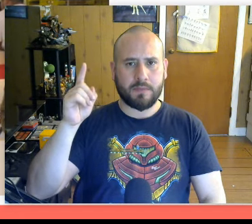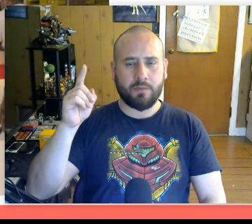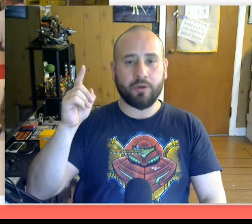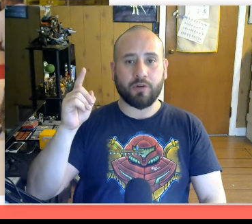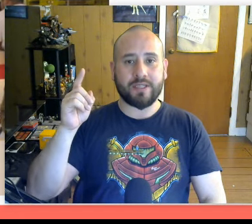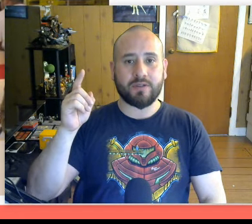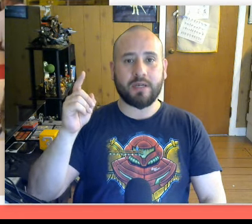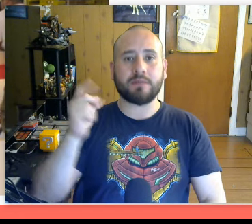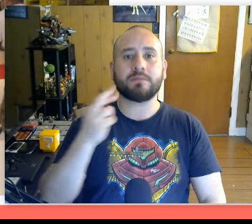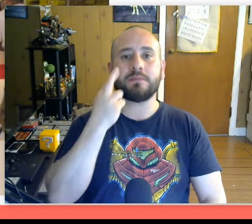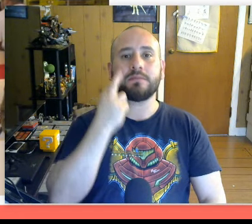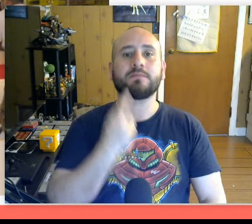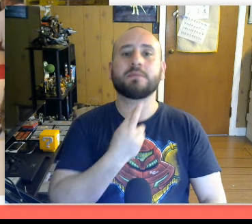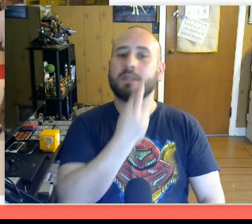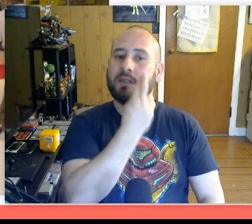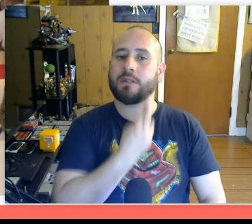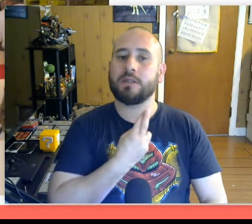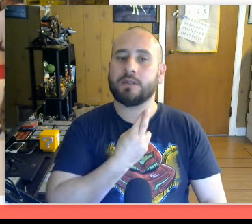We go to a restaurant.